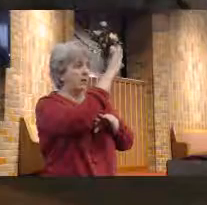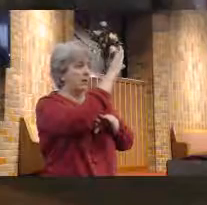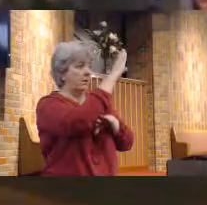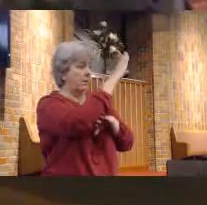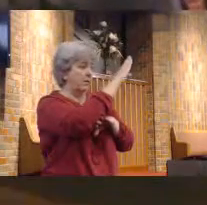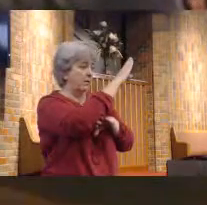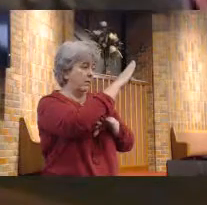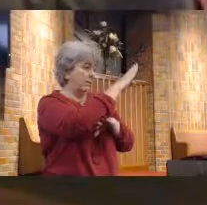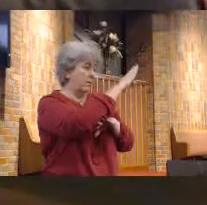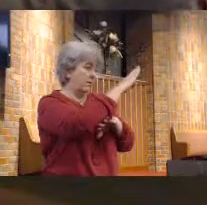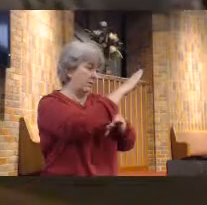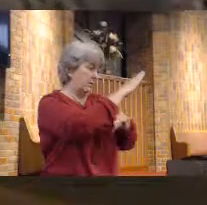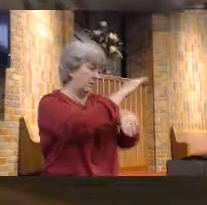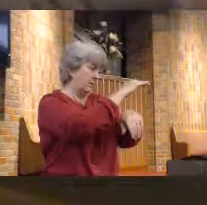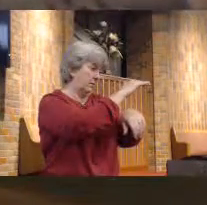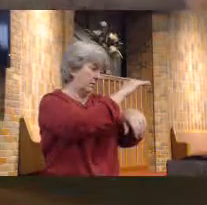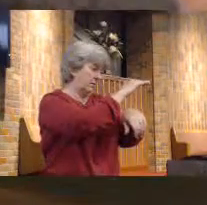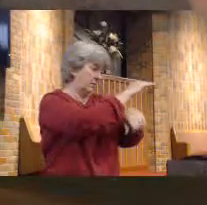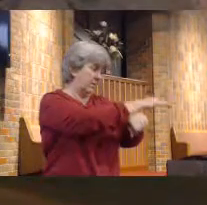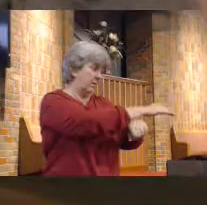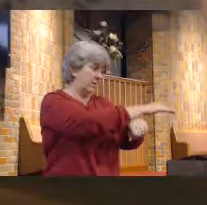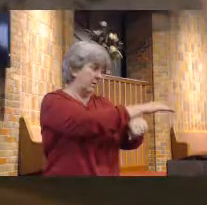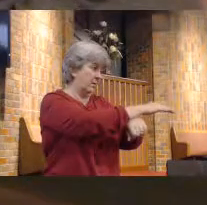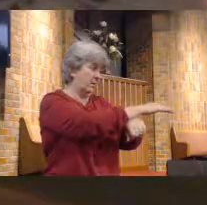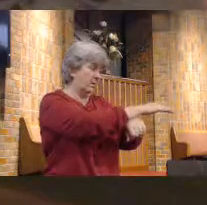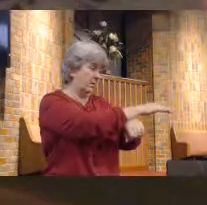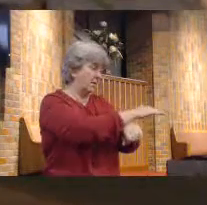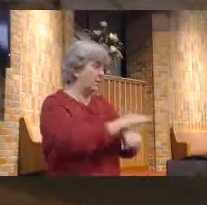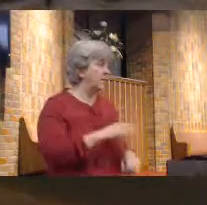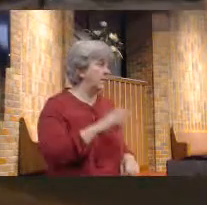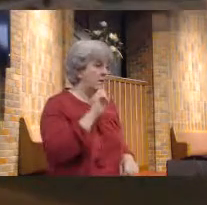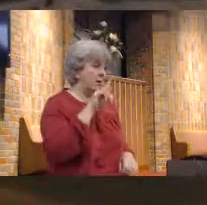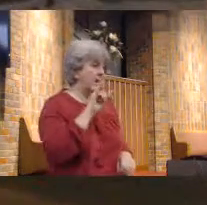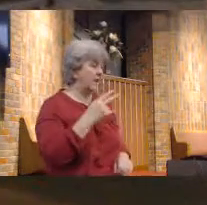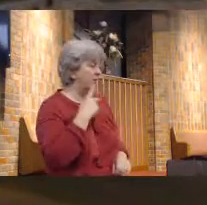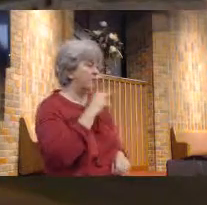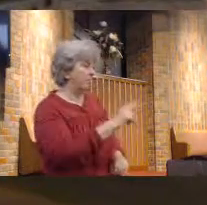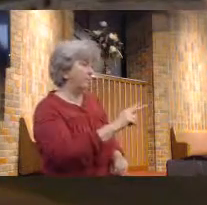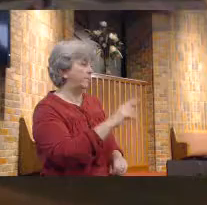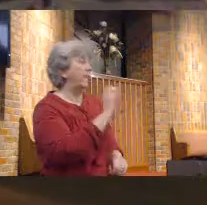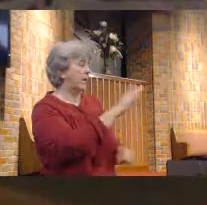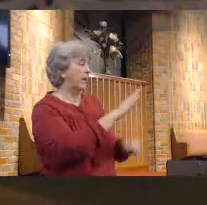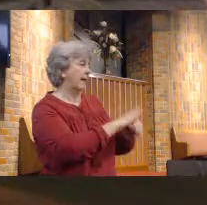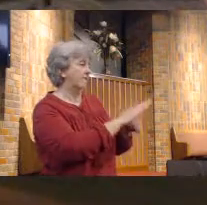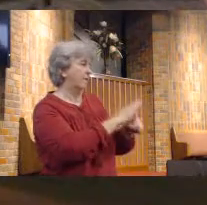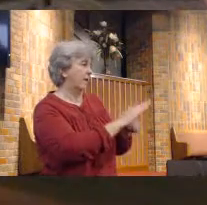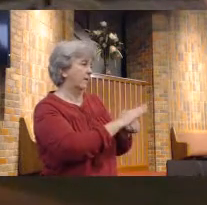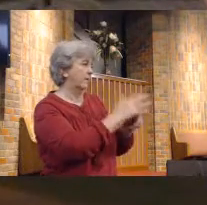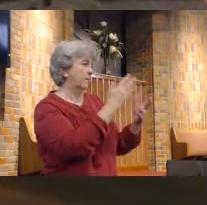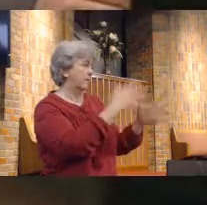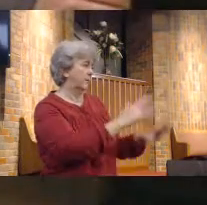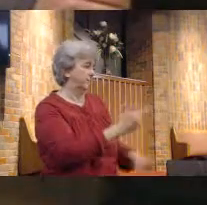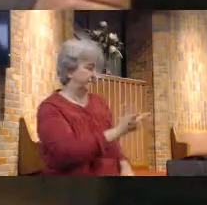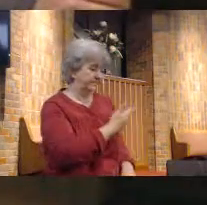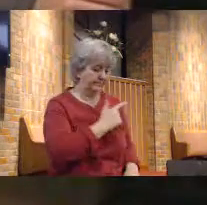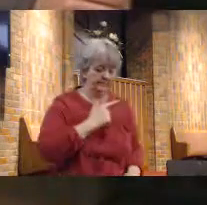Finally, the evening sacrifice time comes. And Elijah says, okay, you've had your chance. Now it's my turn.